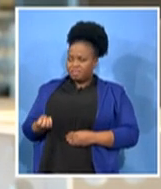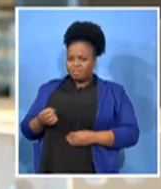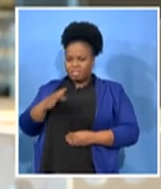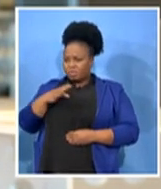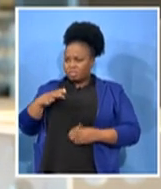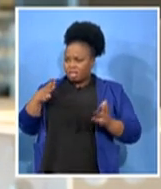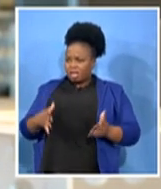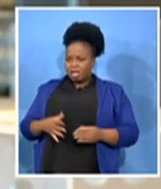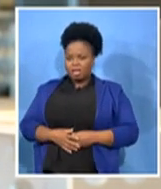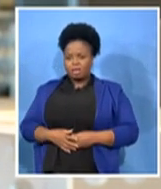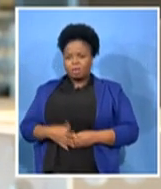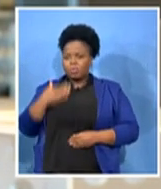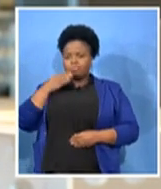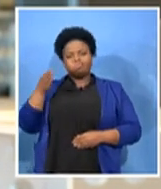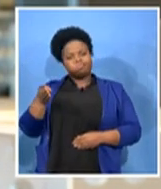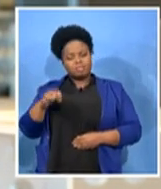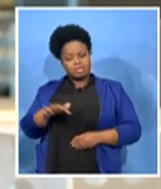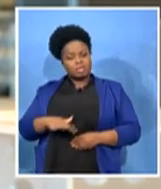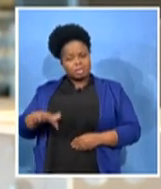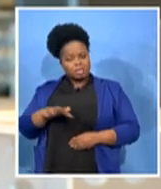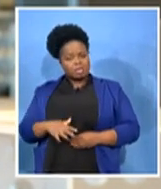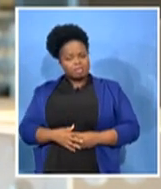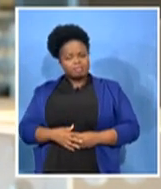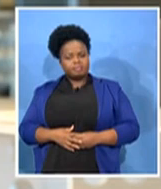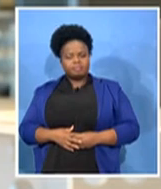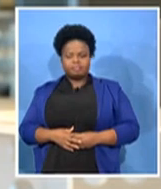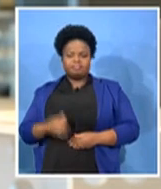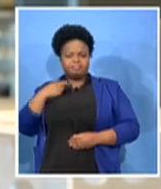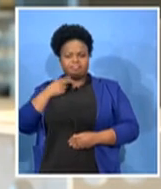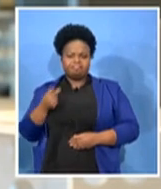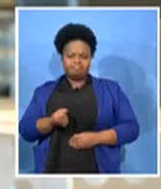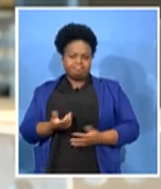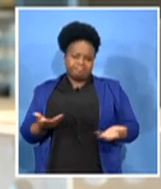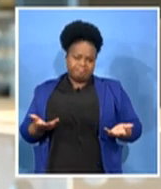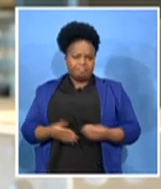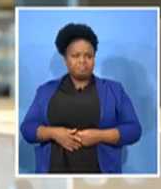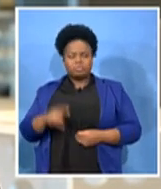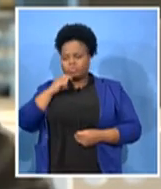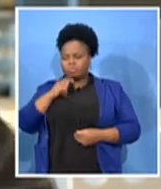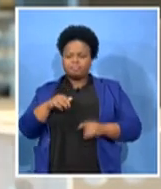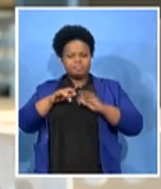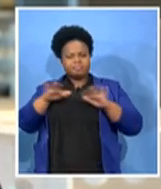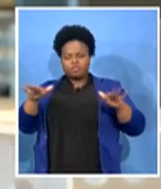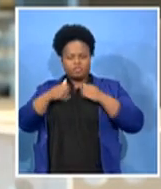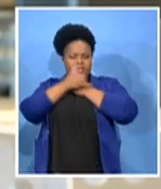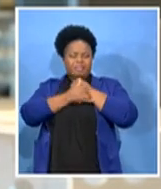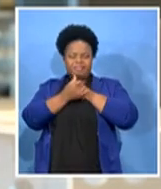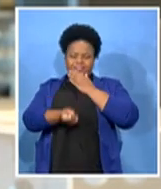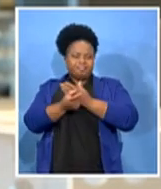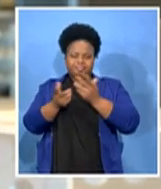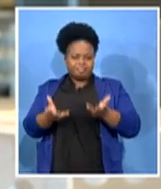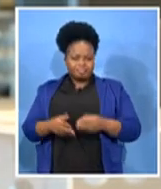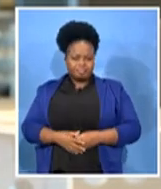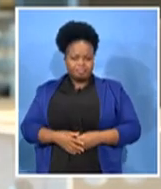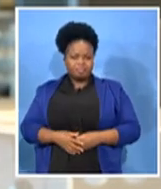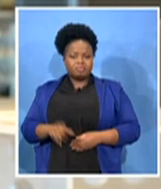area? And unfortunately, that is replicated across the country. So when local government election comes,